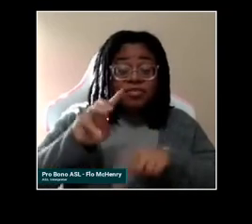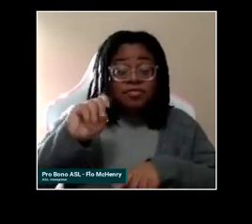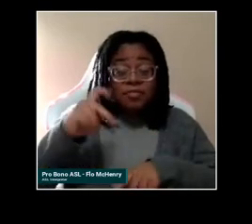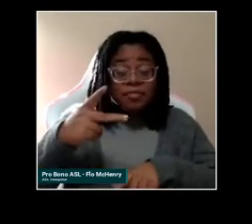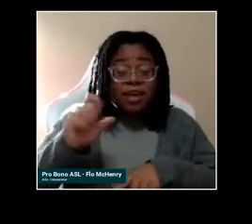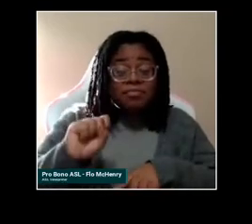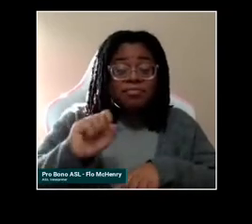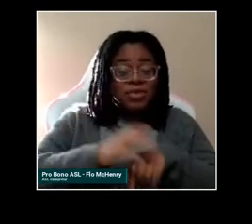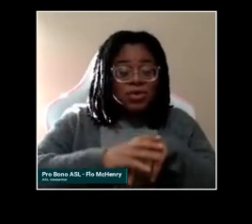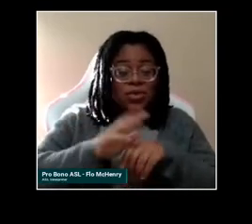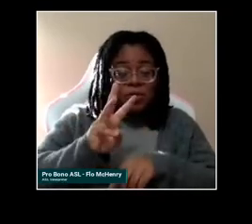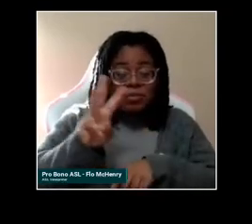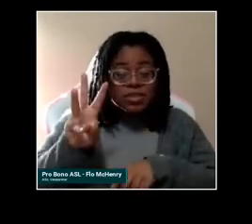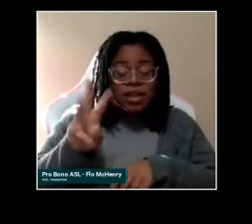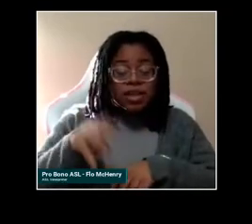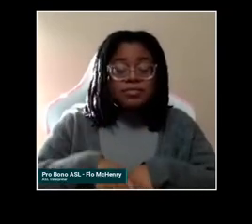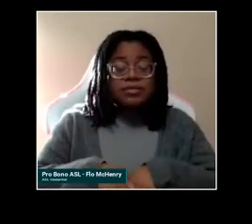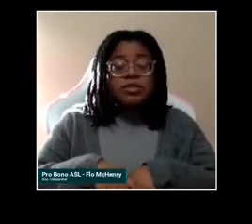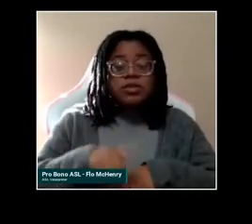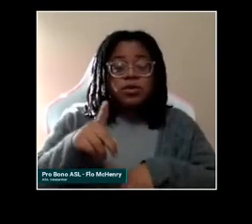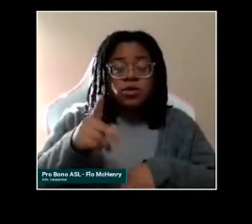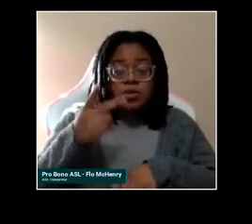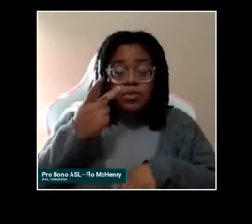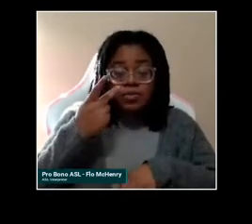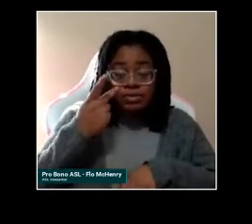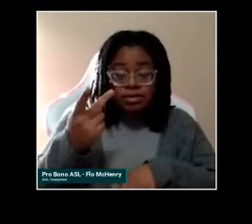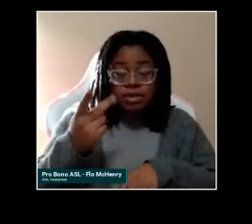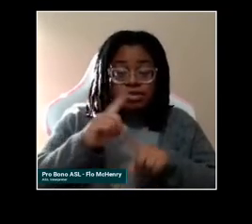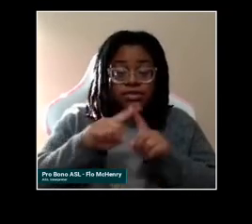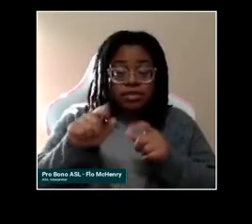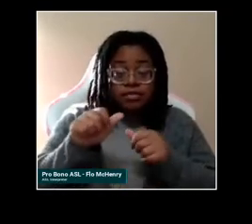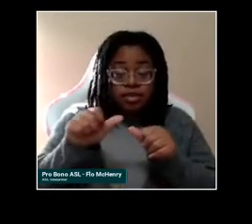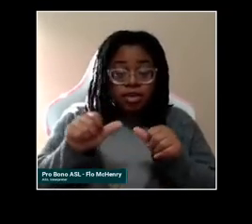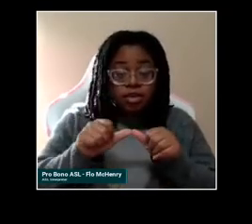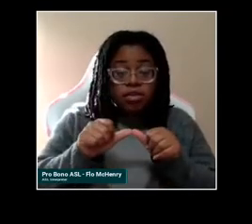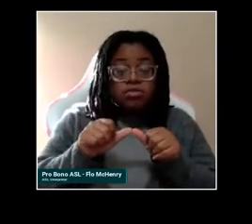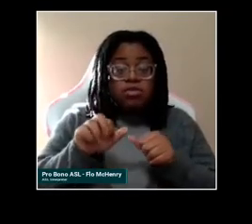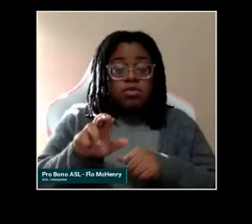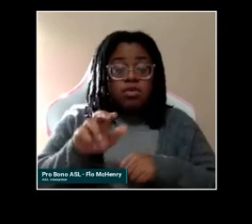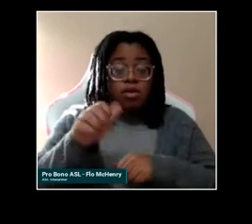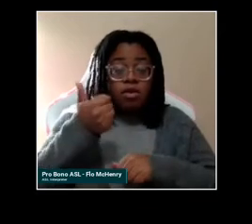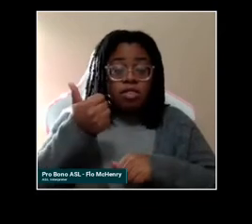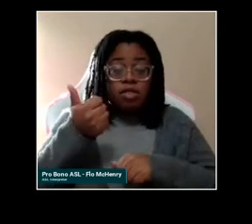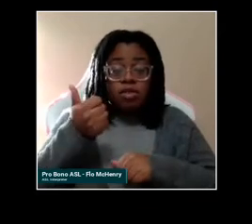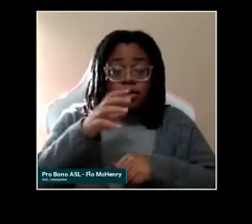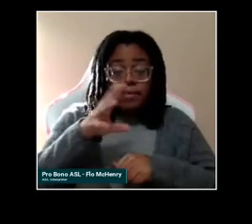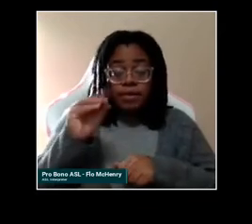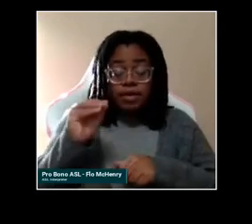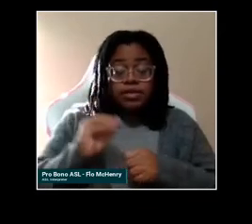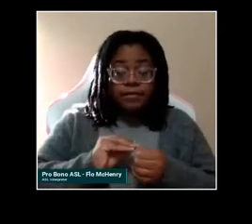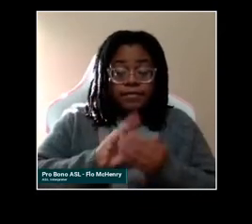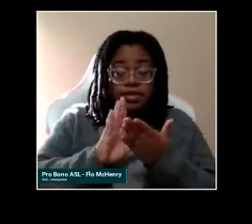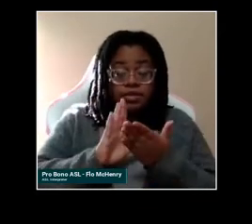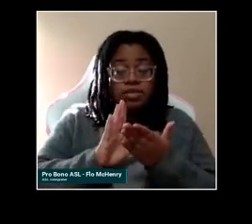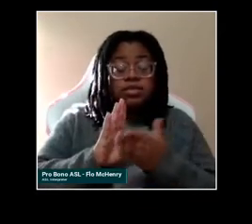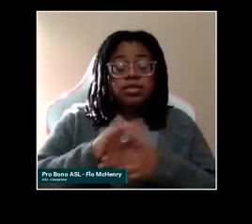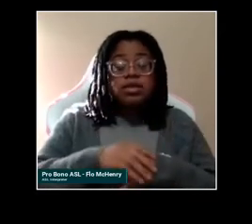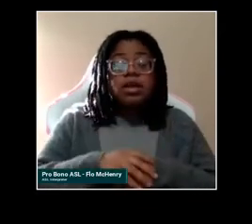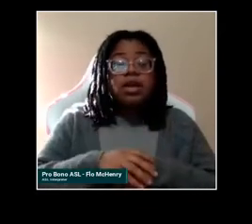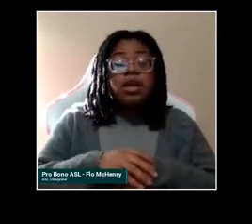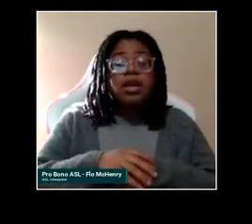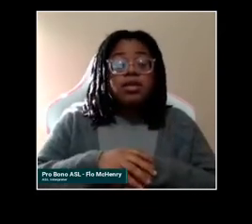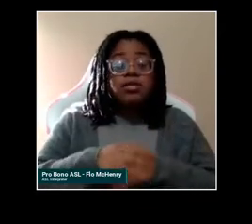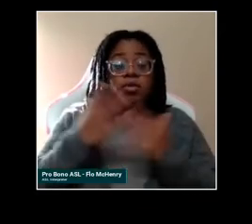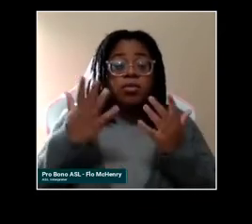the website and look at different areas, what are other counties are facing and what are